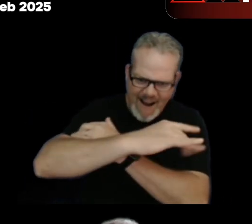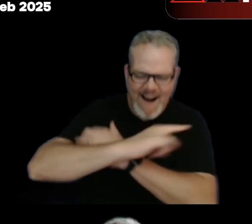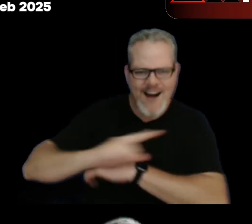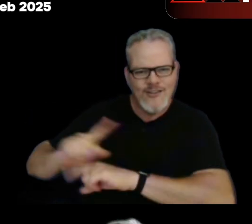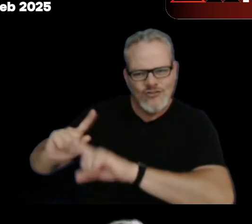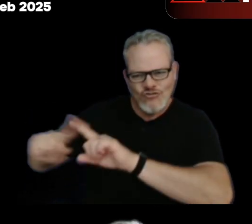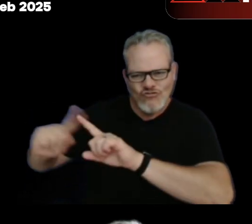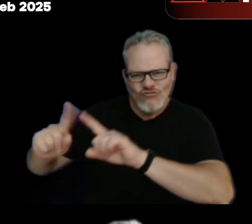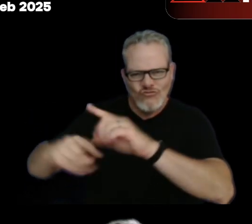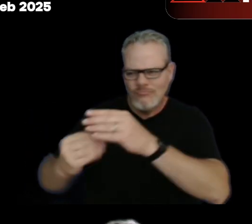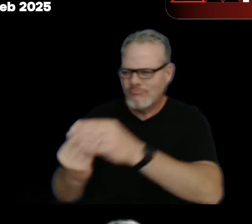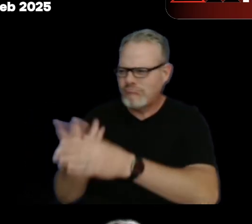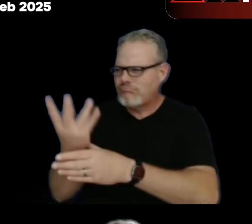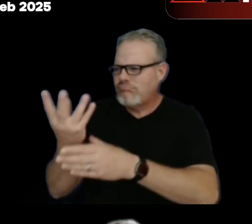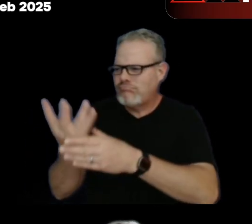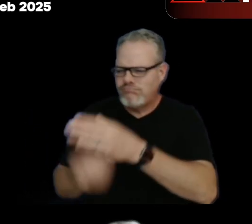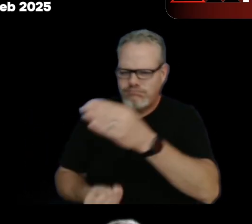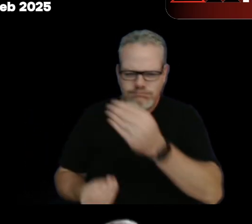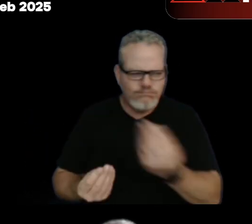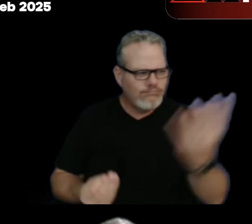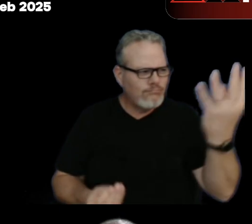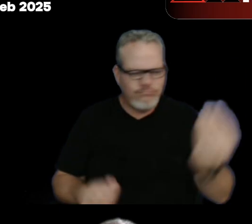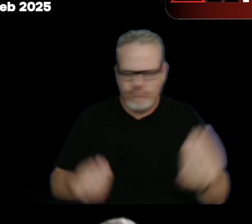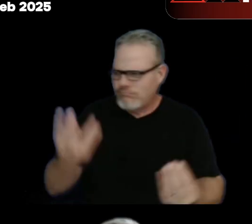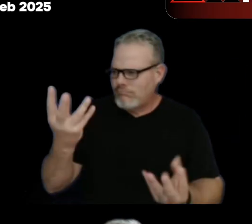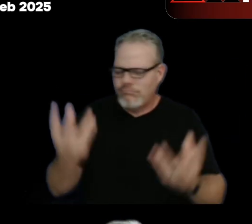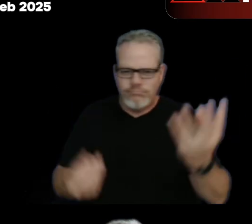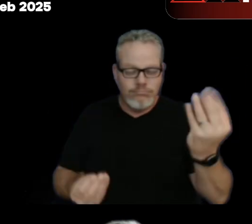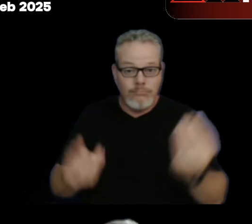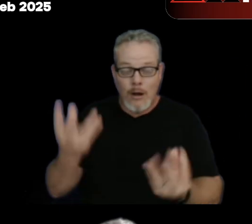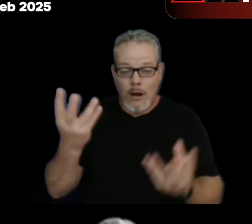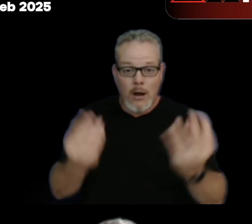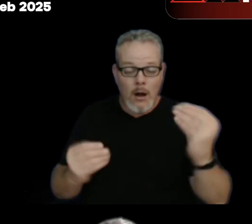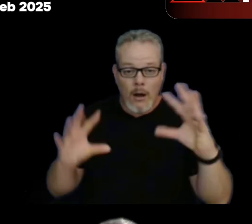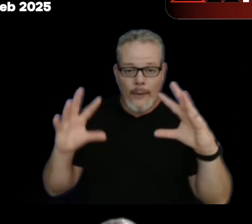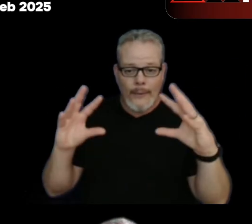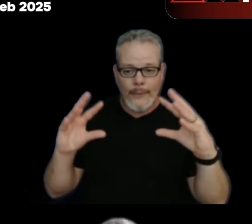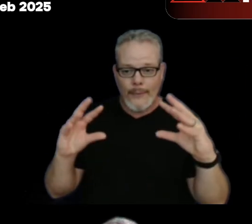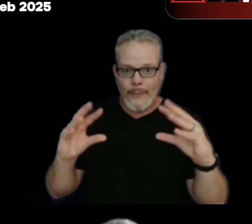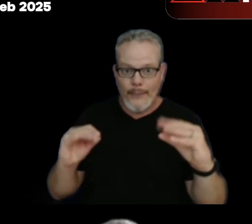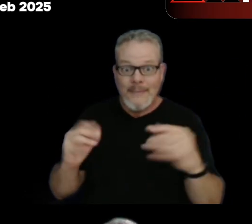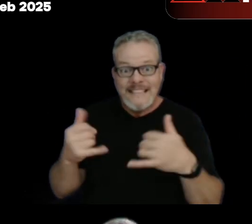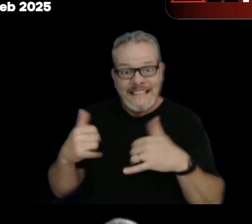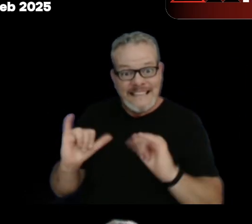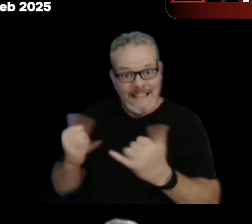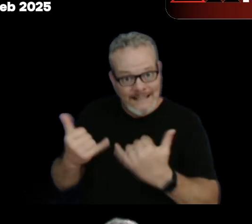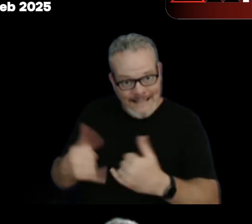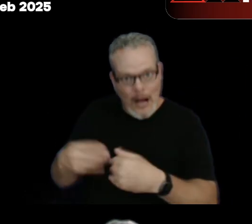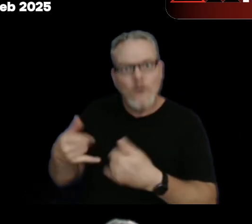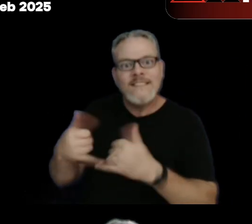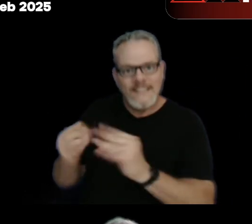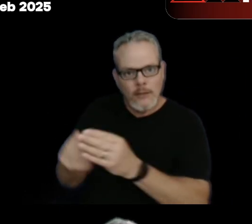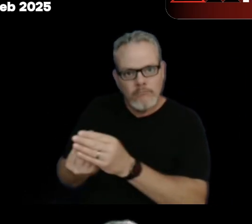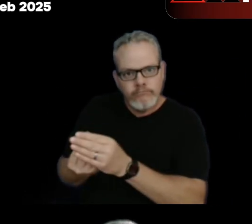off, begin to overturn and leak lava, still at this moment.